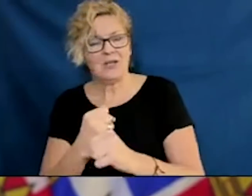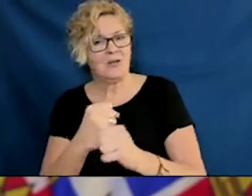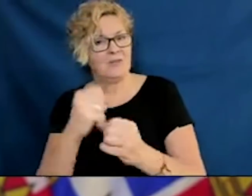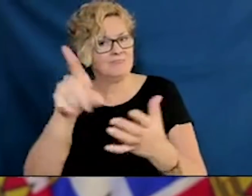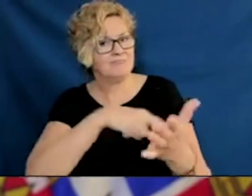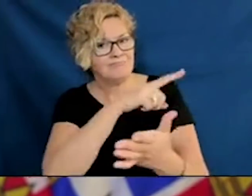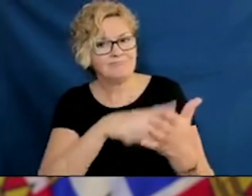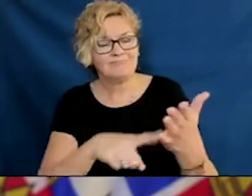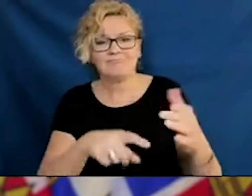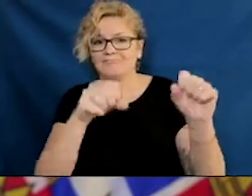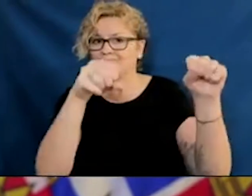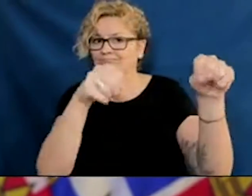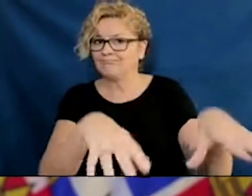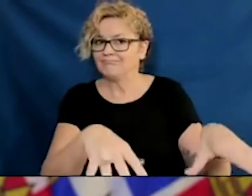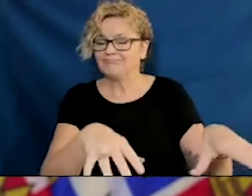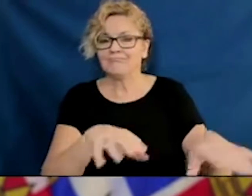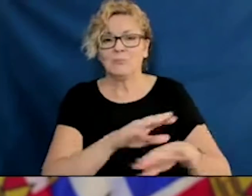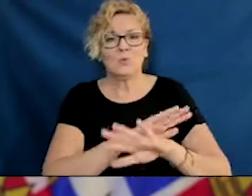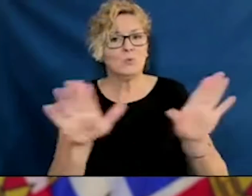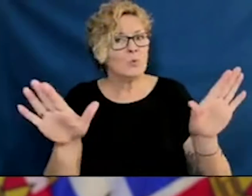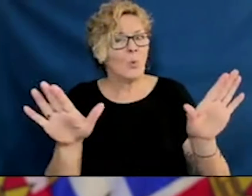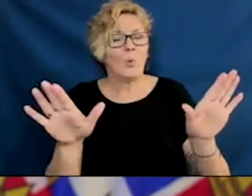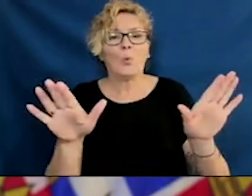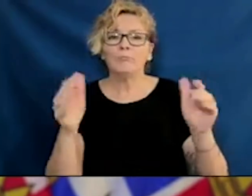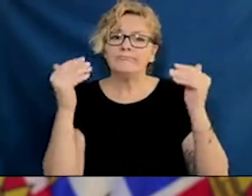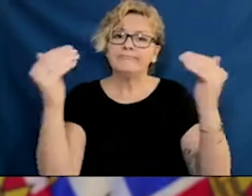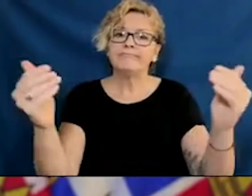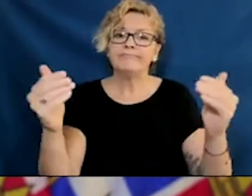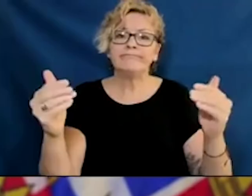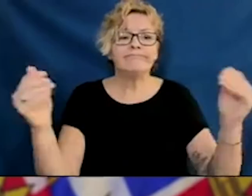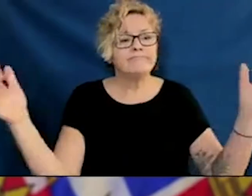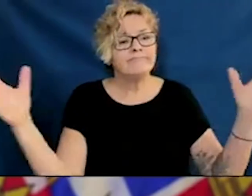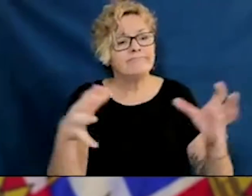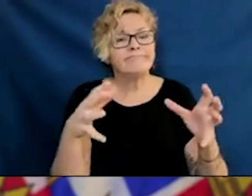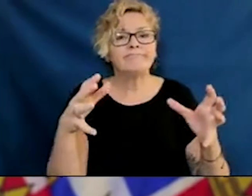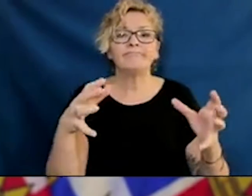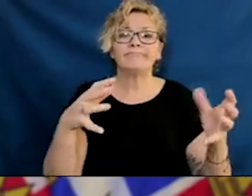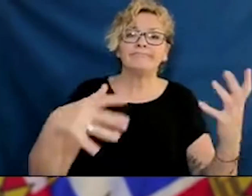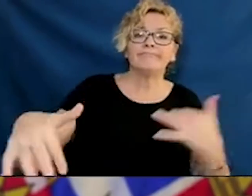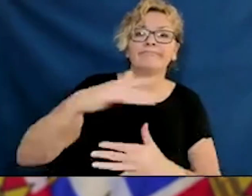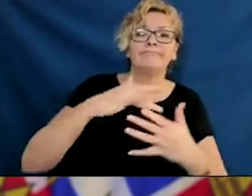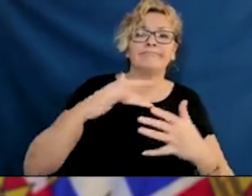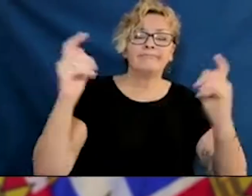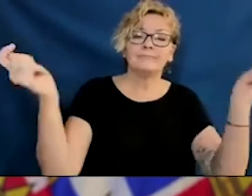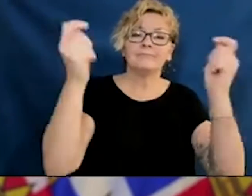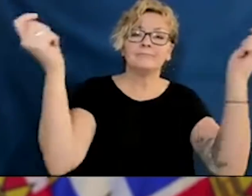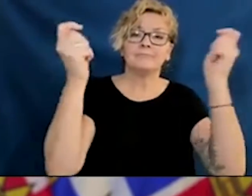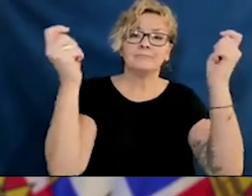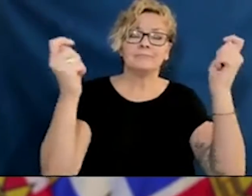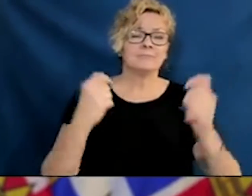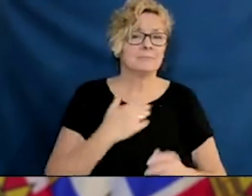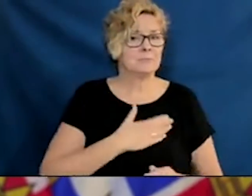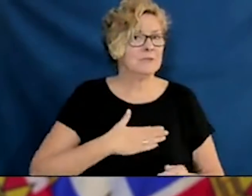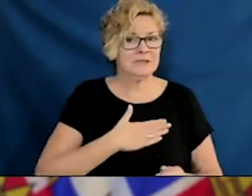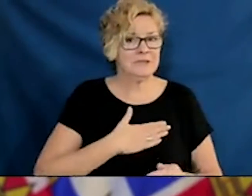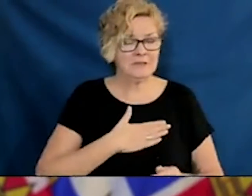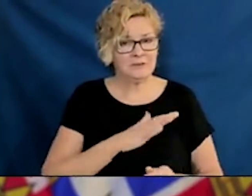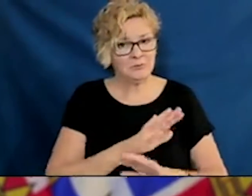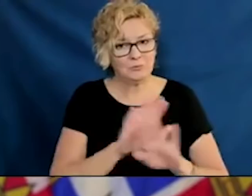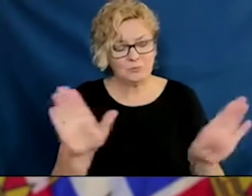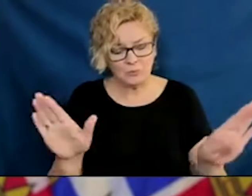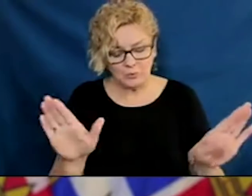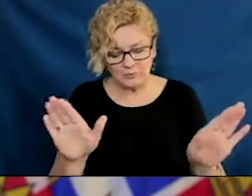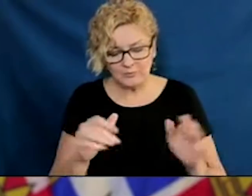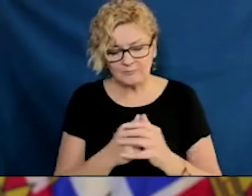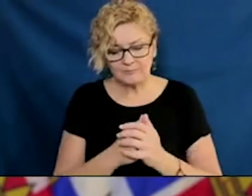have light on our horizon, but we are not there yet. The vast majority of people in BC know